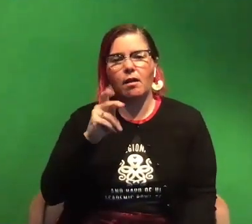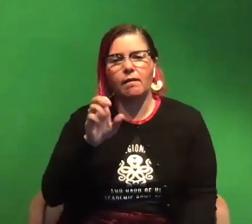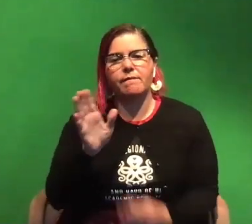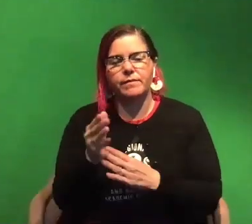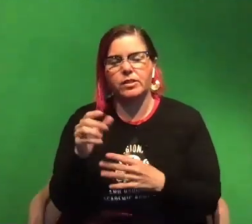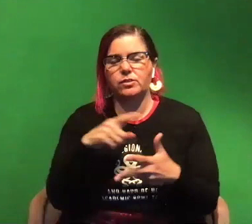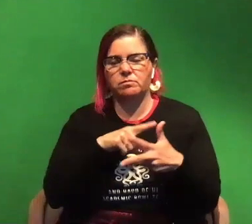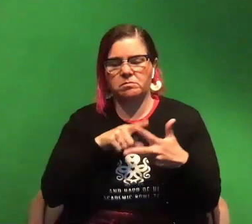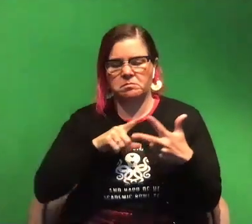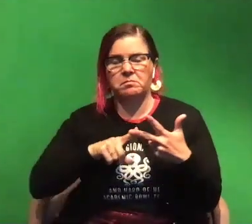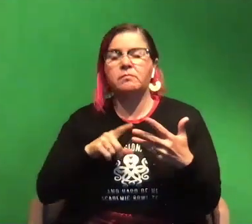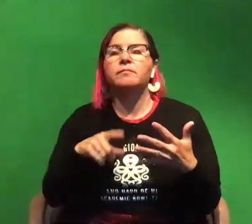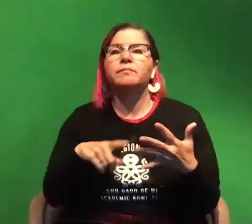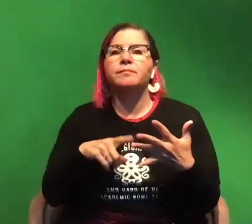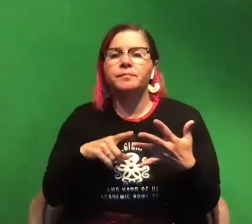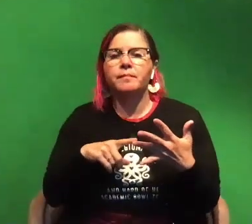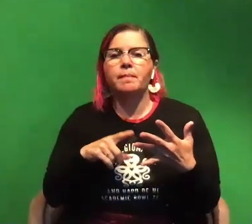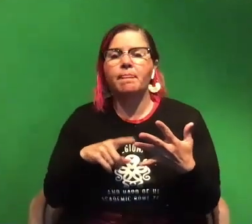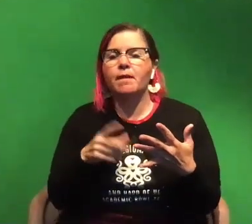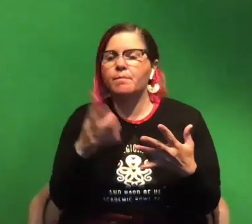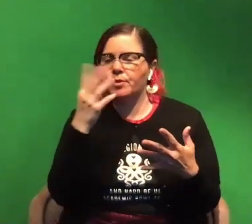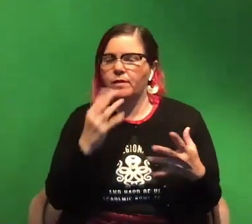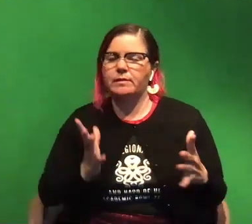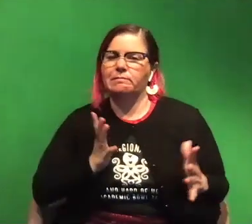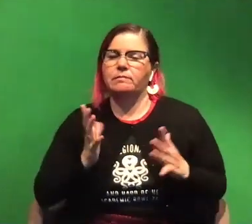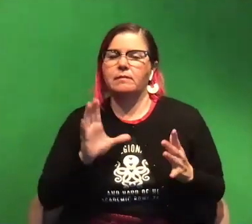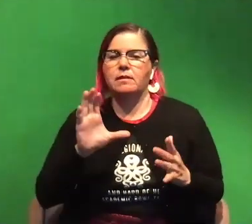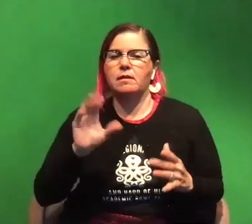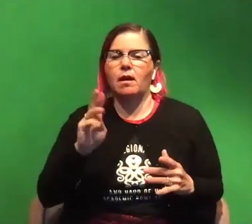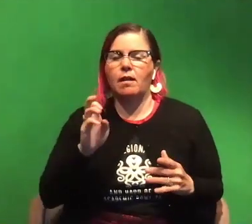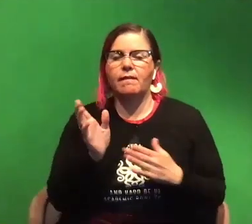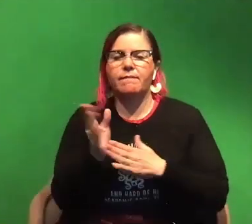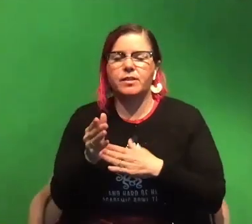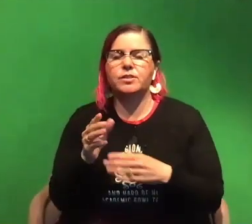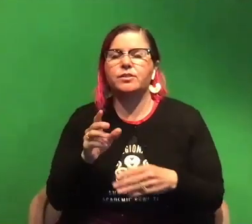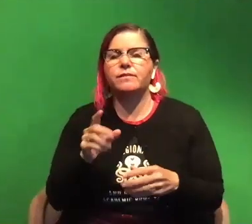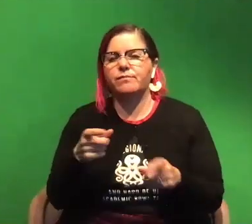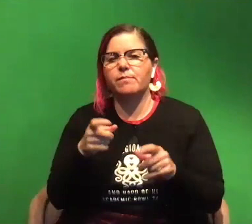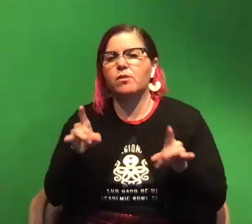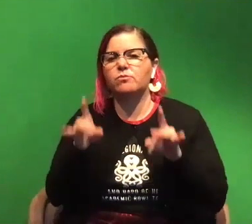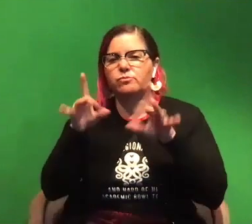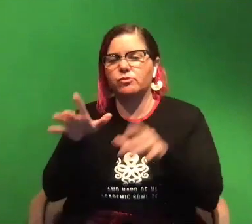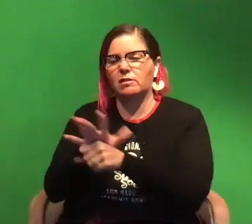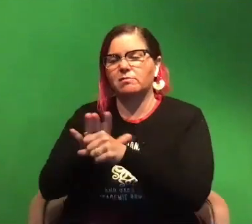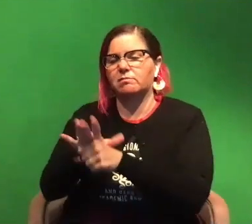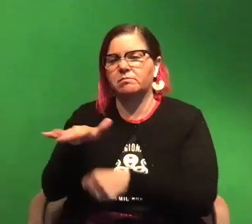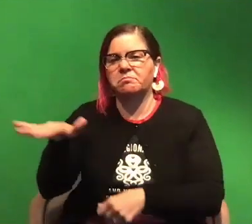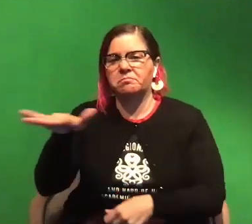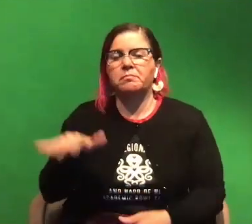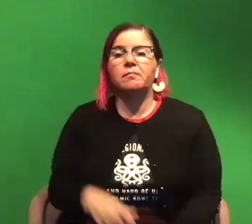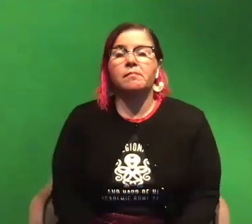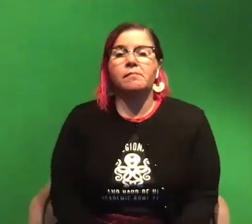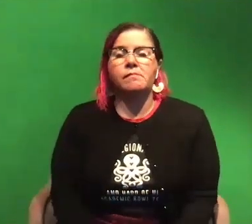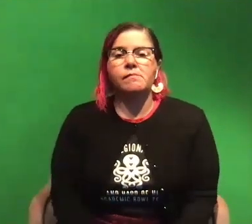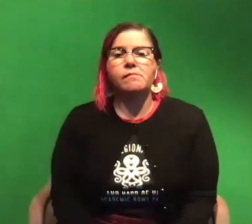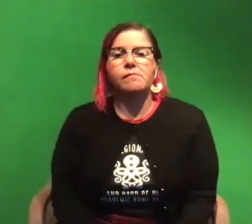going. We've got the beautiful flamboyant cuttlefish as well, native to Australia, Indonesia area. We have